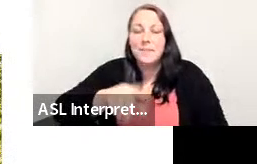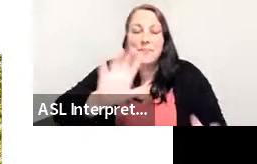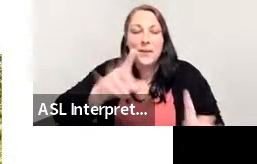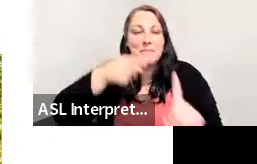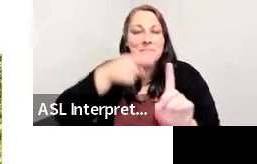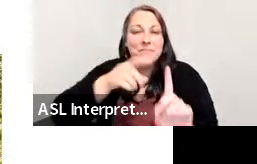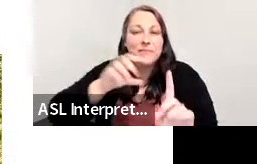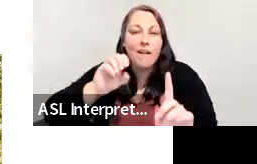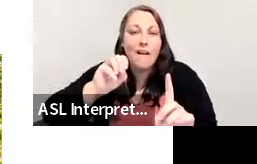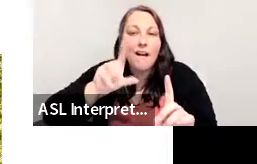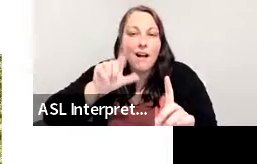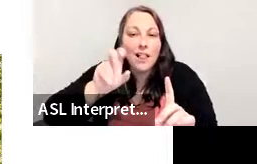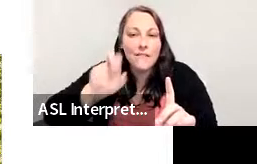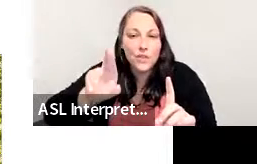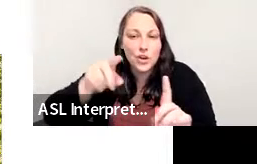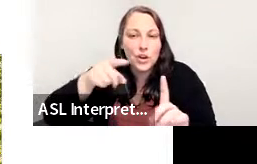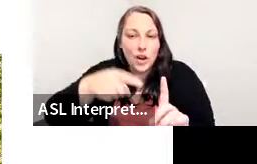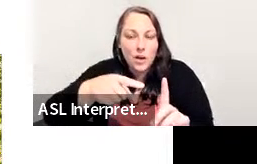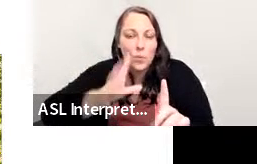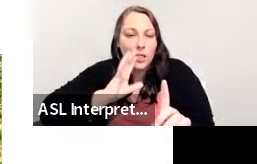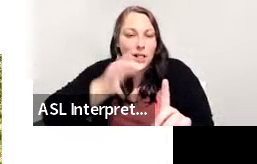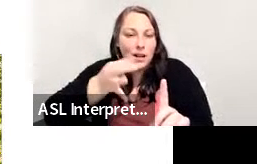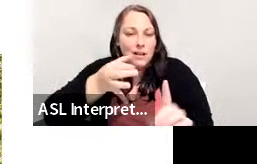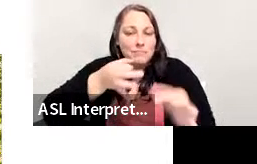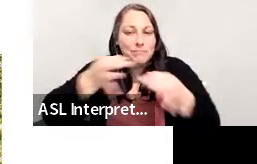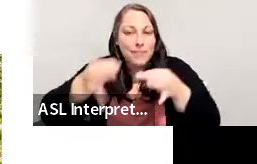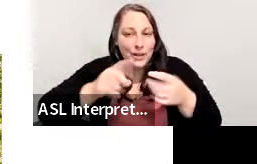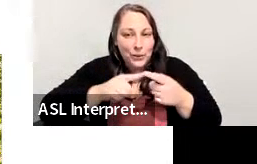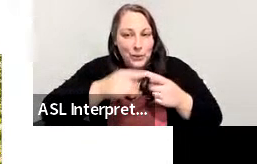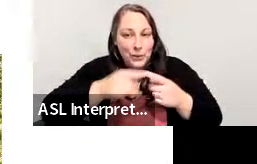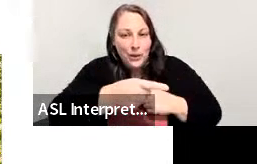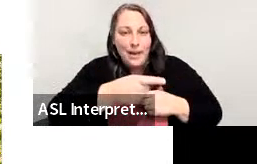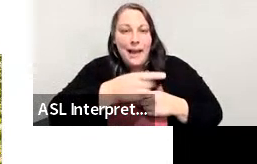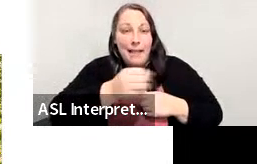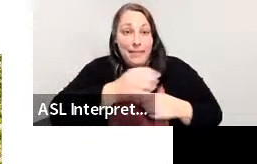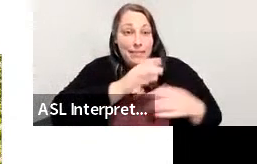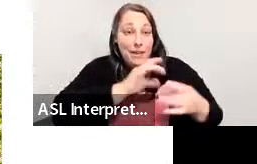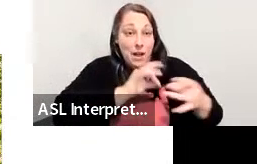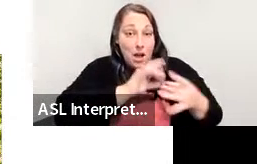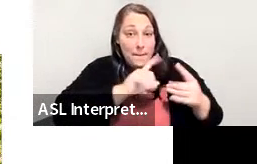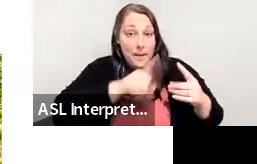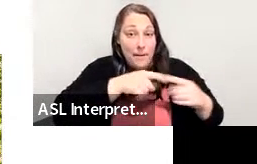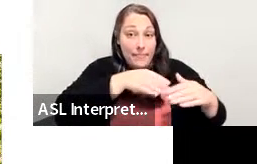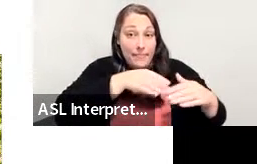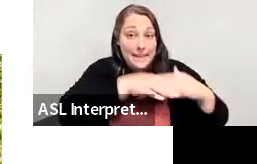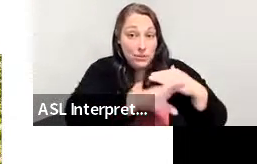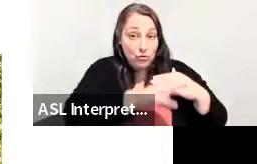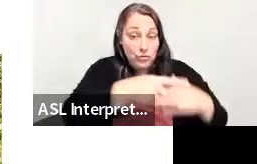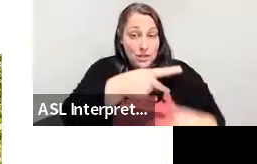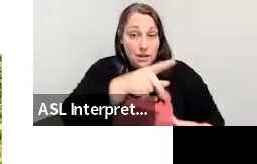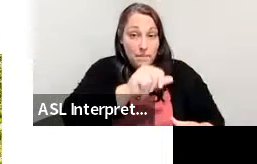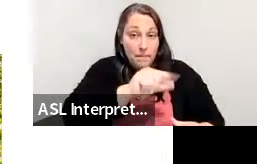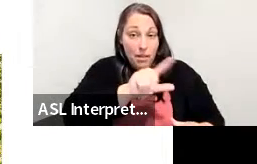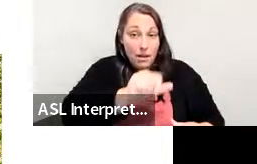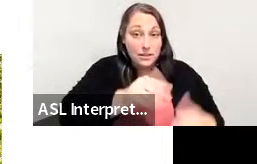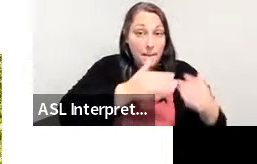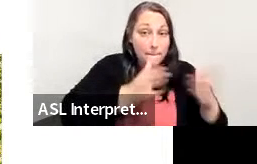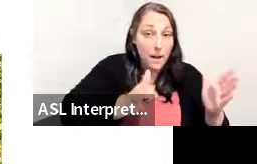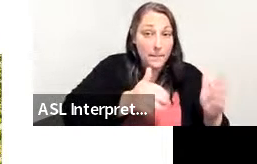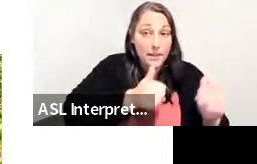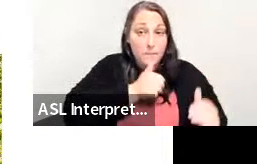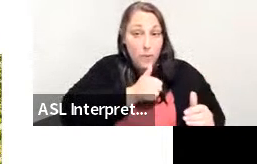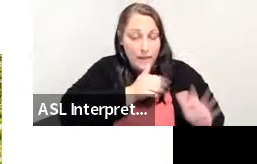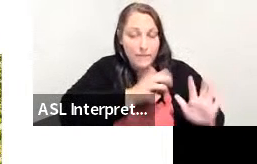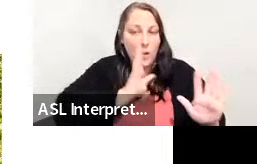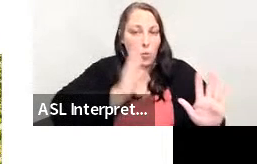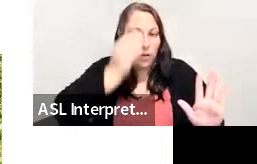these one? briefly. Okay, Yes. great. But I will address the comment about the entry plaza and access. So I